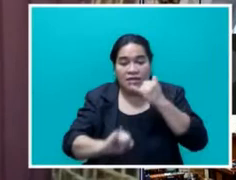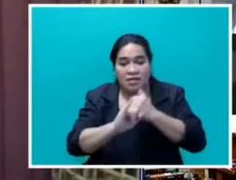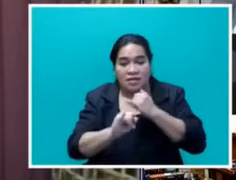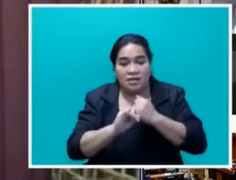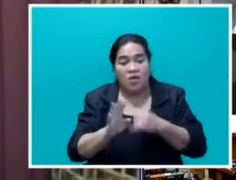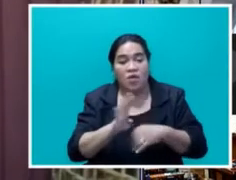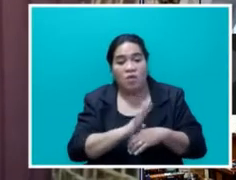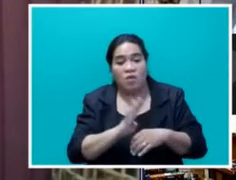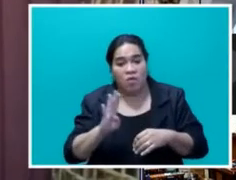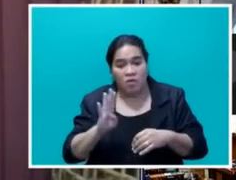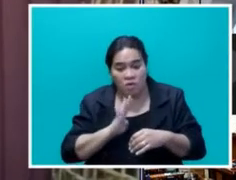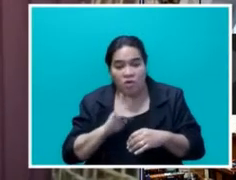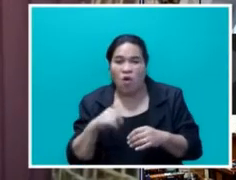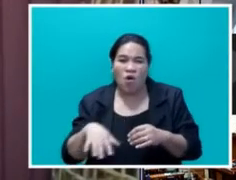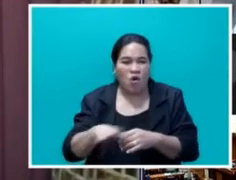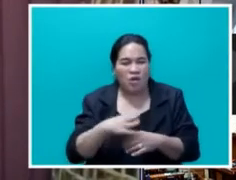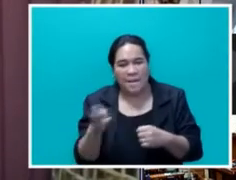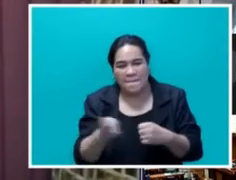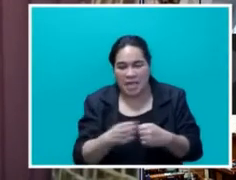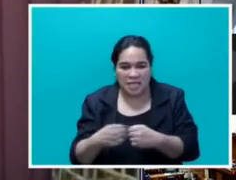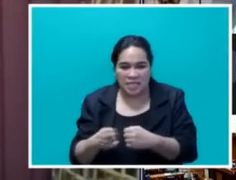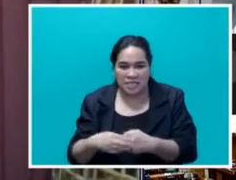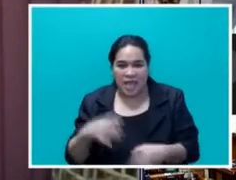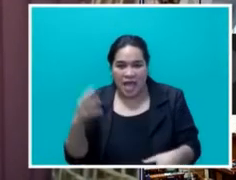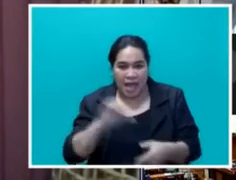onshore service maintenance with an amount of